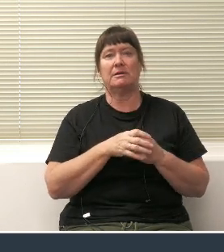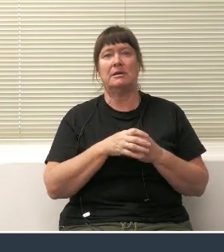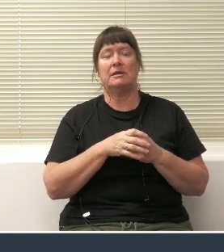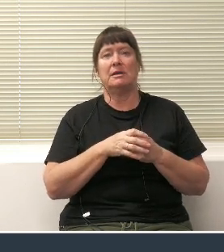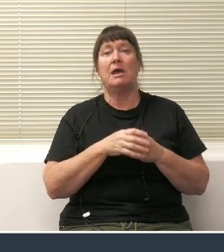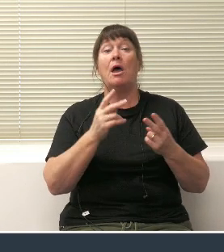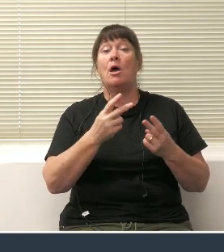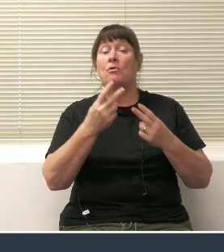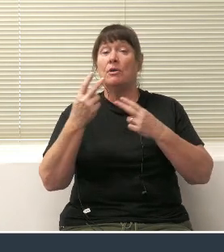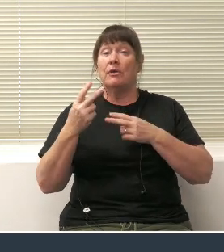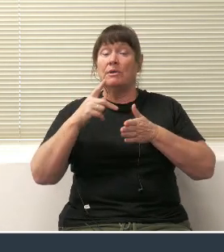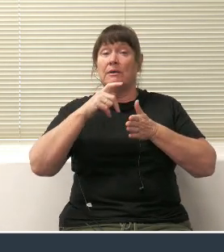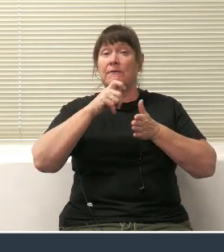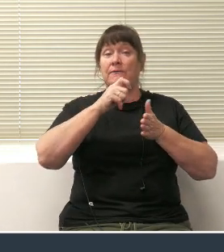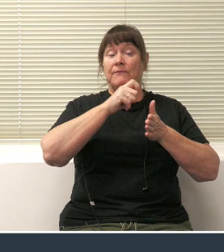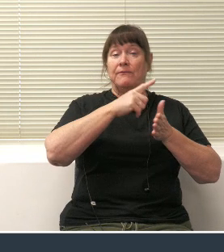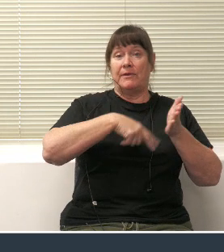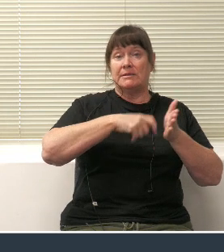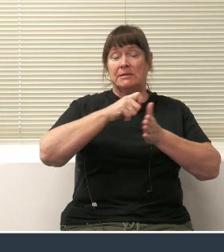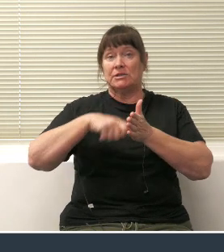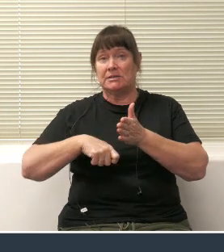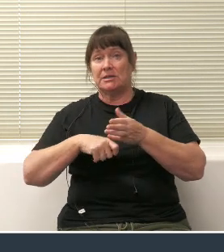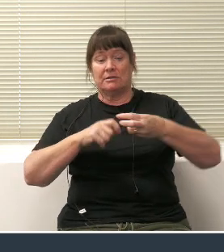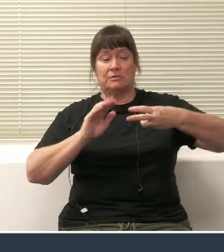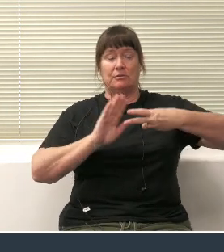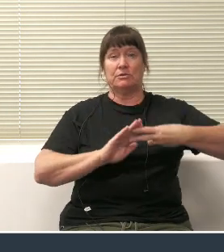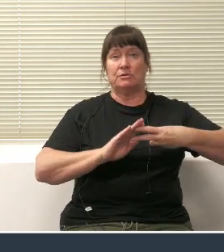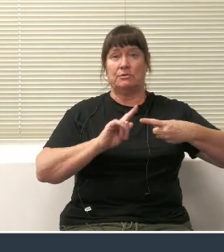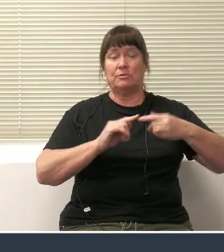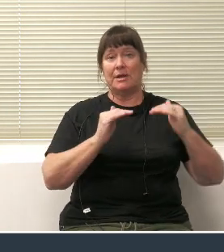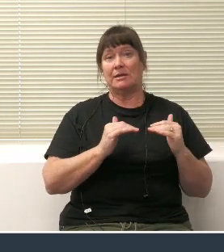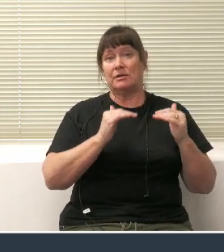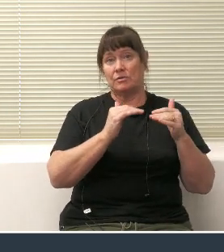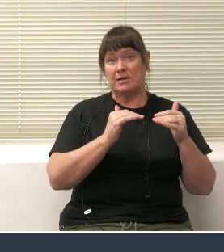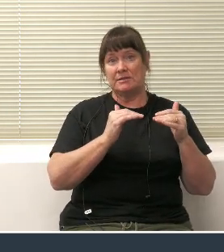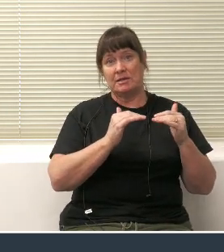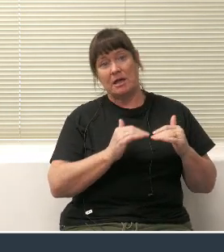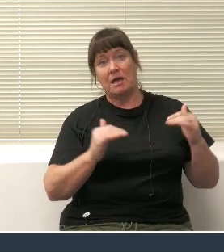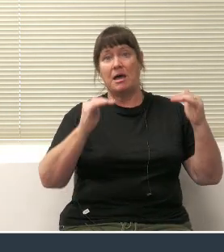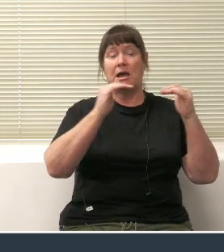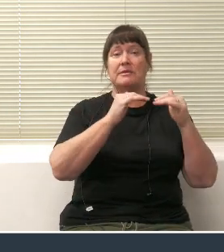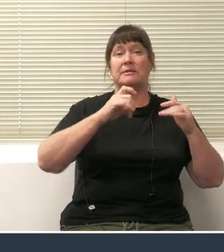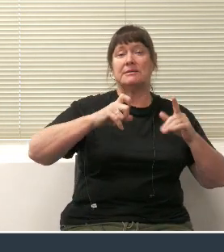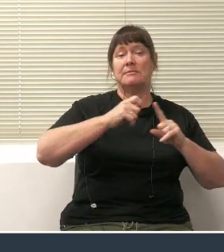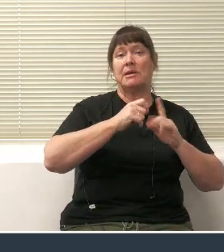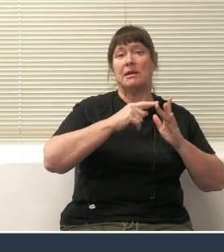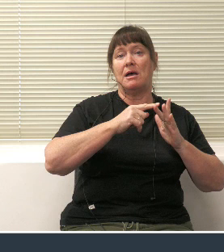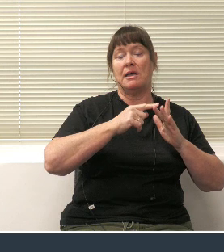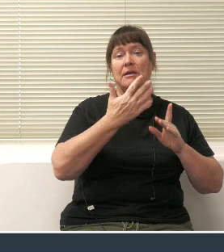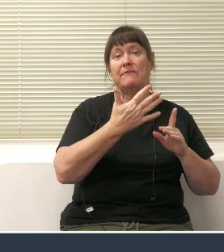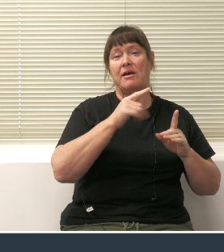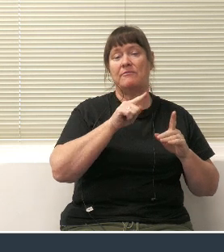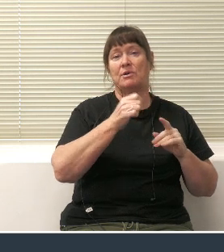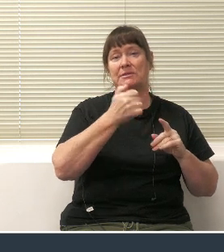Then reviewing our fees and charges. There were two for this one, so increase some fees and charges beyond the CPI increase of